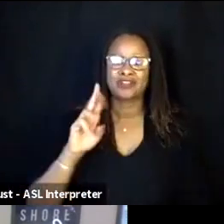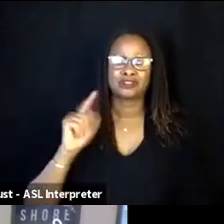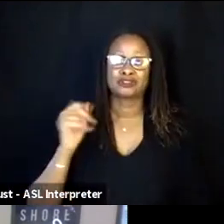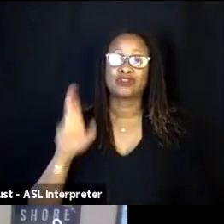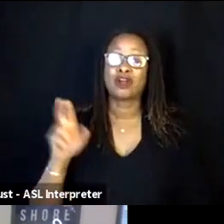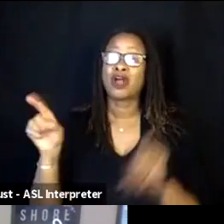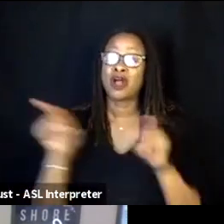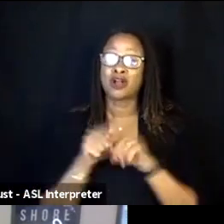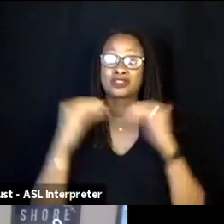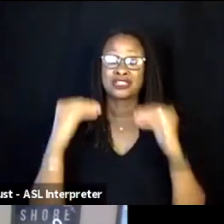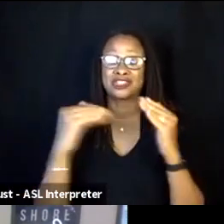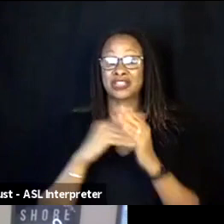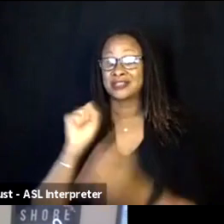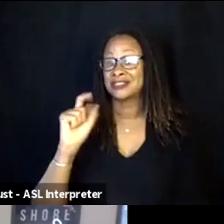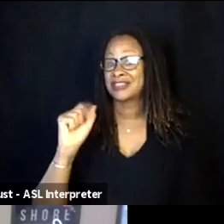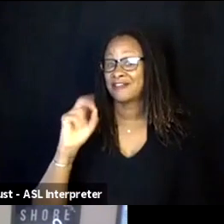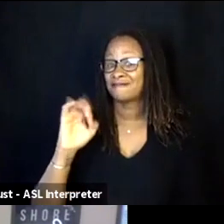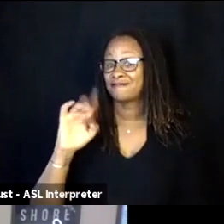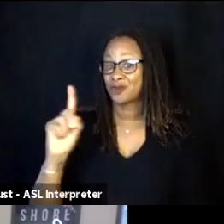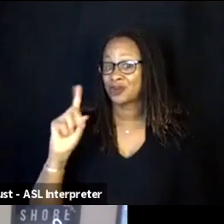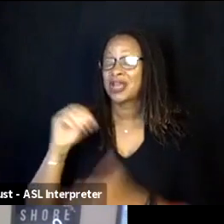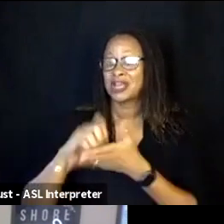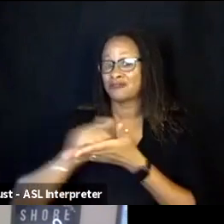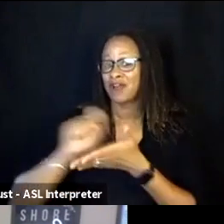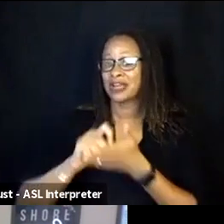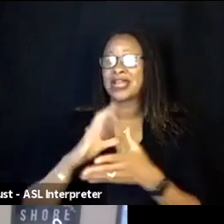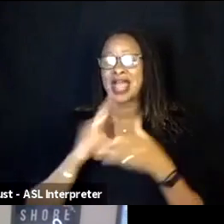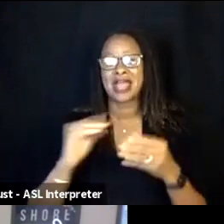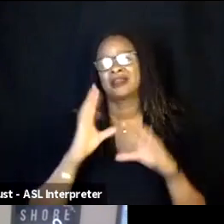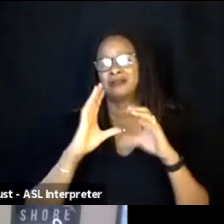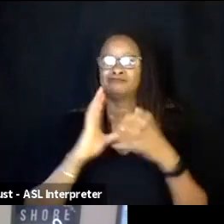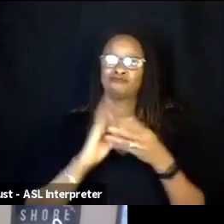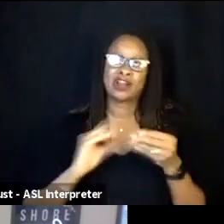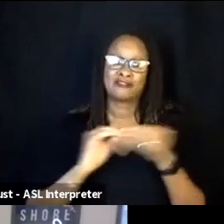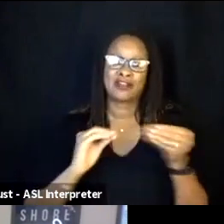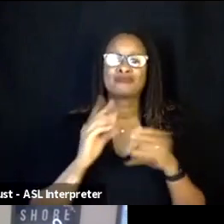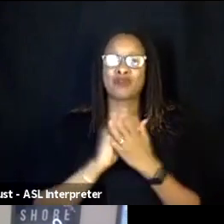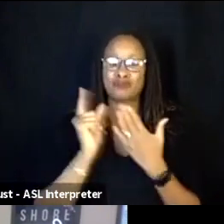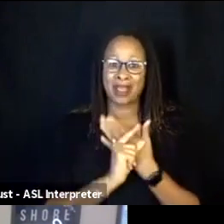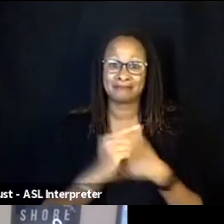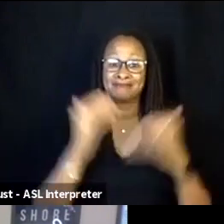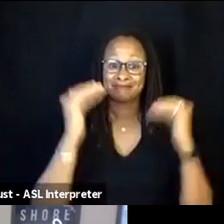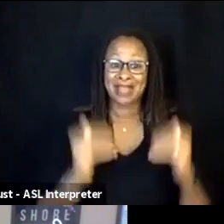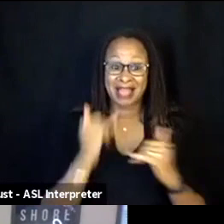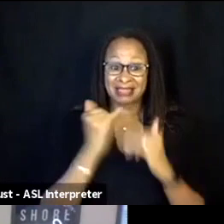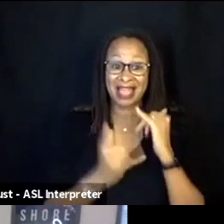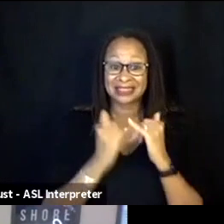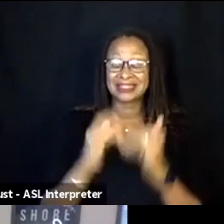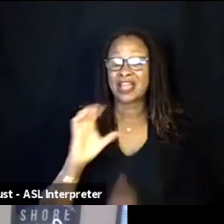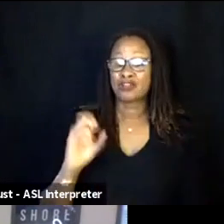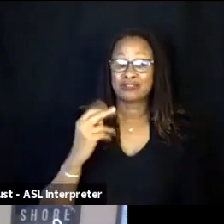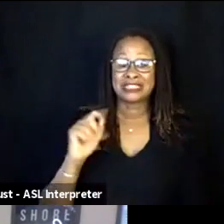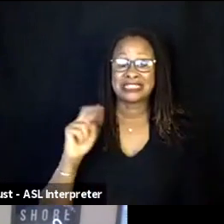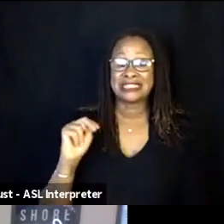also teaches at Stanford University in the Writing and Rhetoric program. And last but certainly not least, Christine